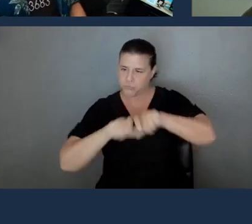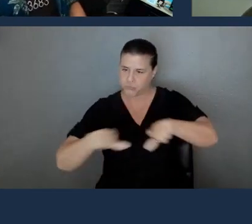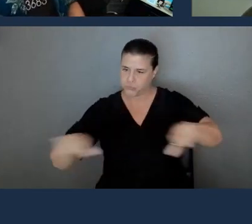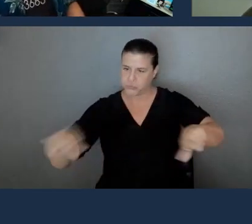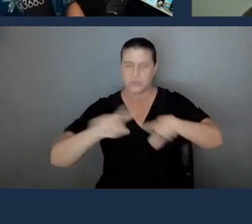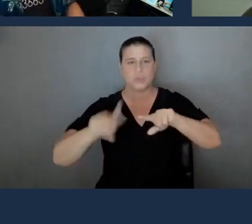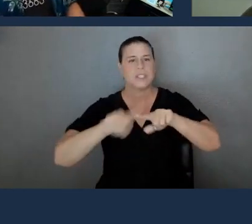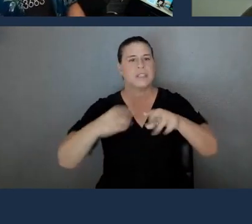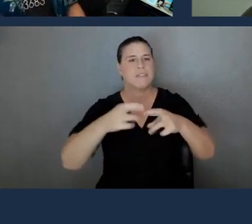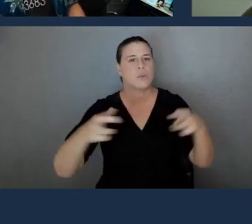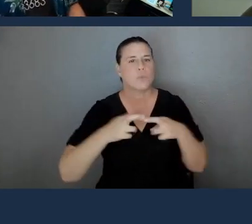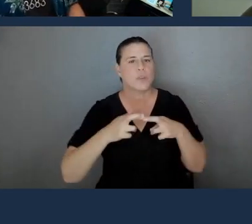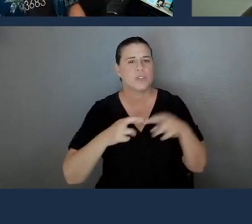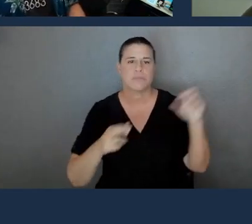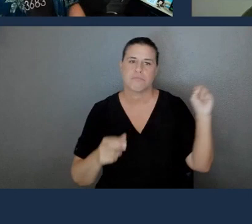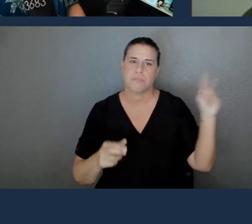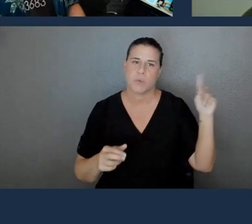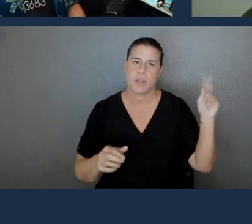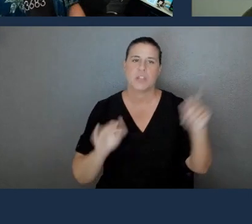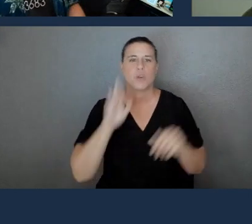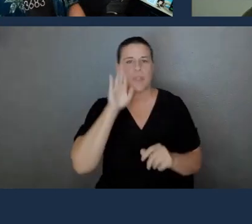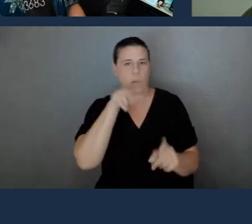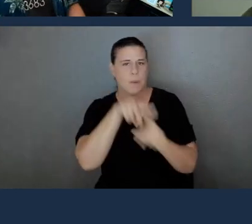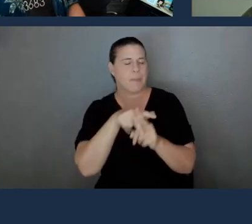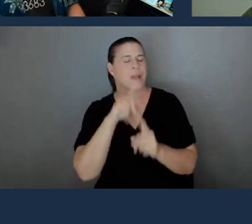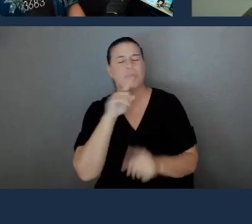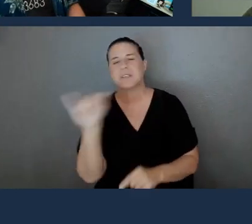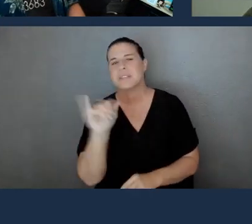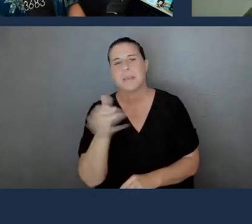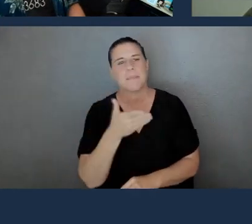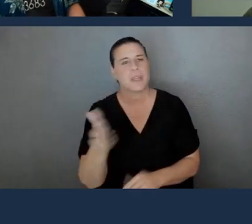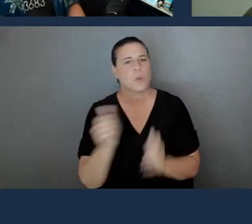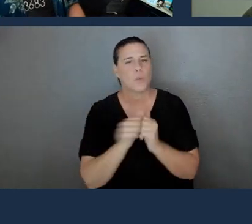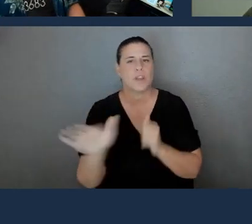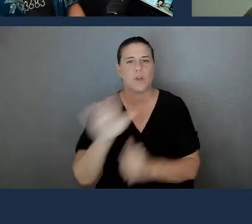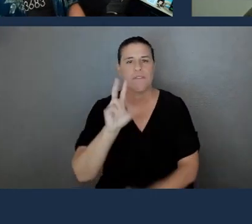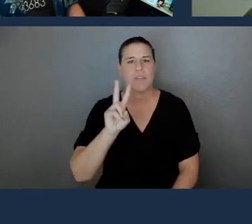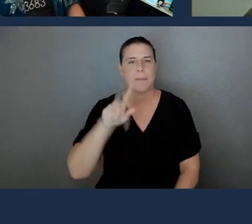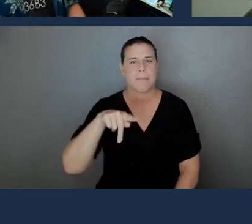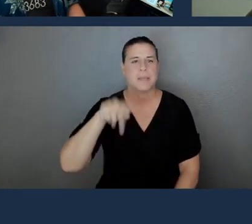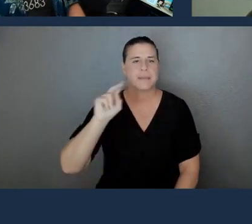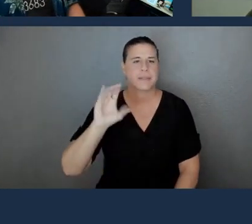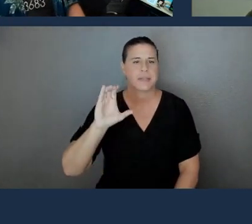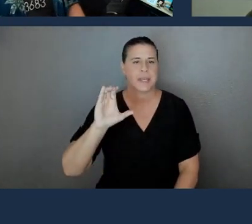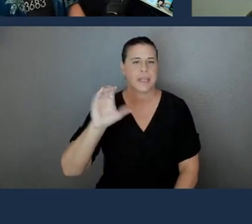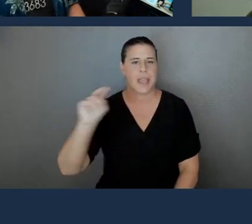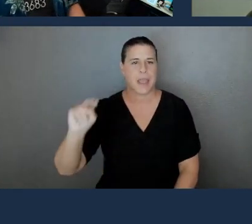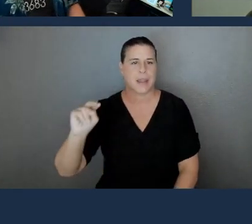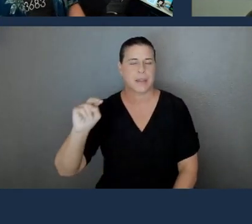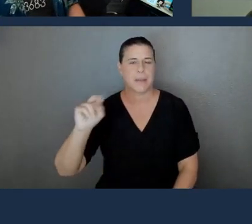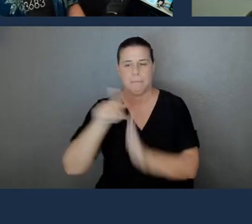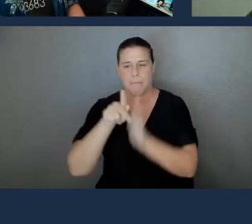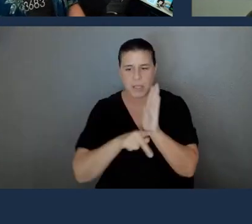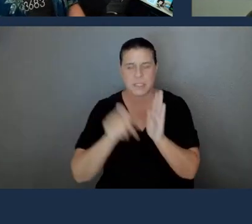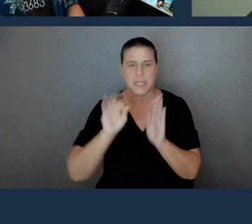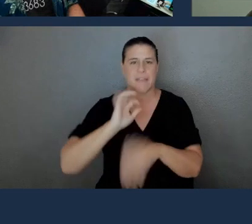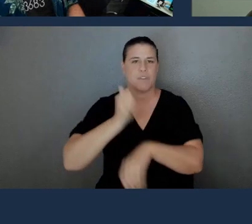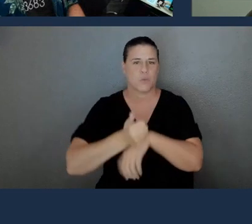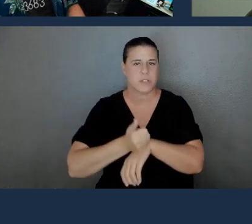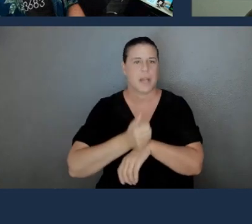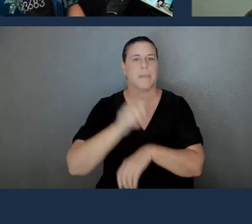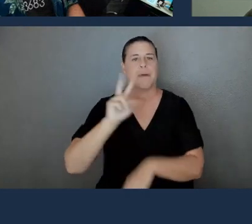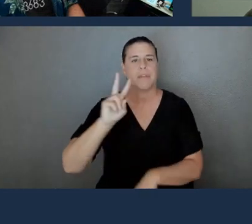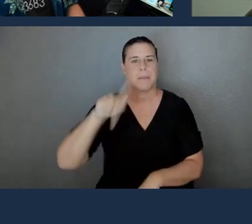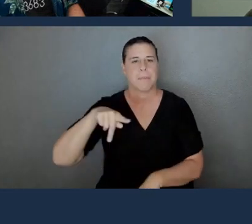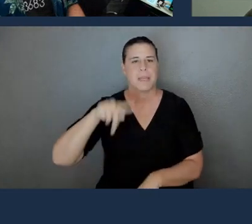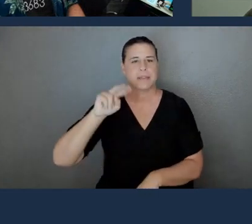regions. Okay. So that will apply. And it's the same thing with your VPC endpoint policy. If you create a VPC endpoint policy, that